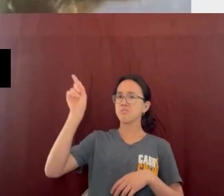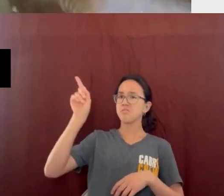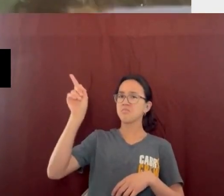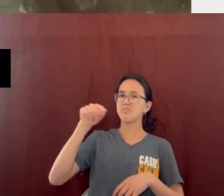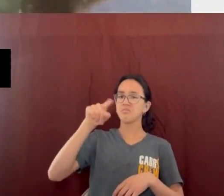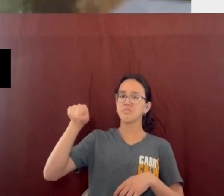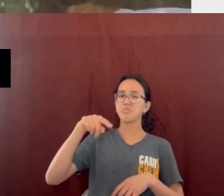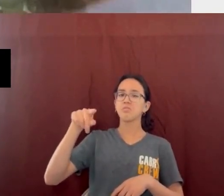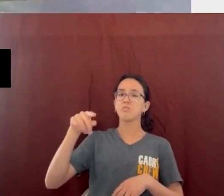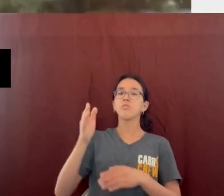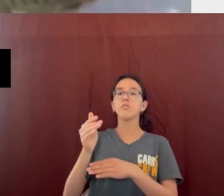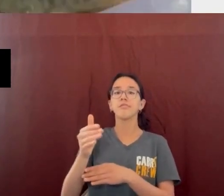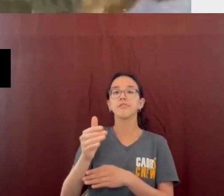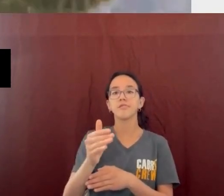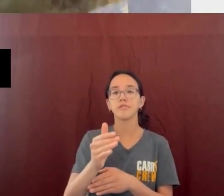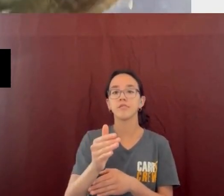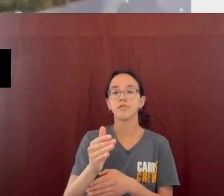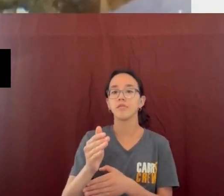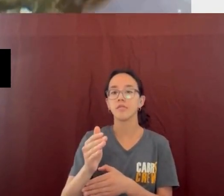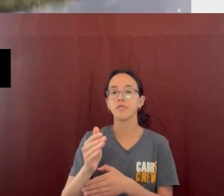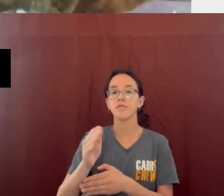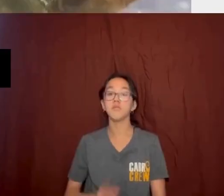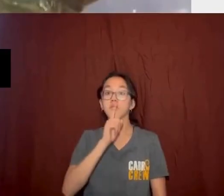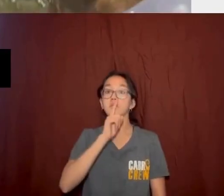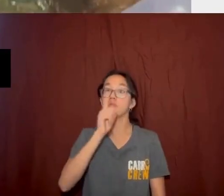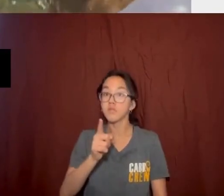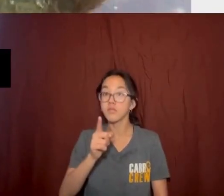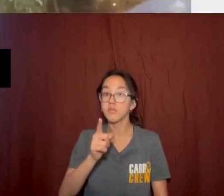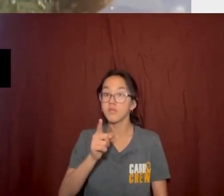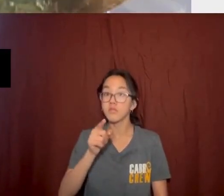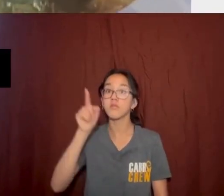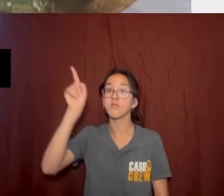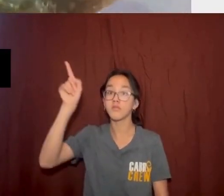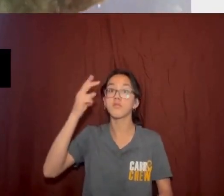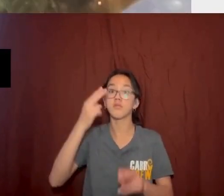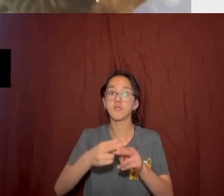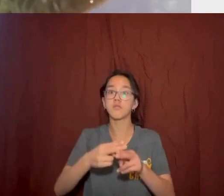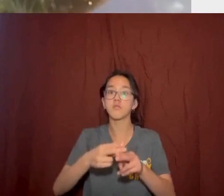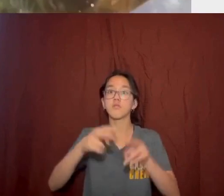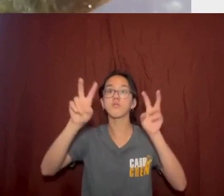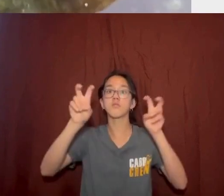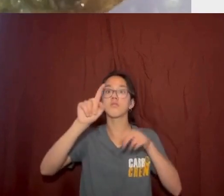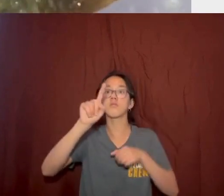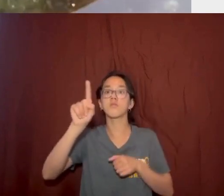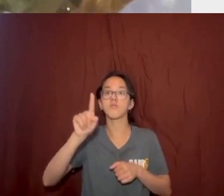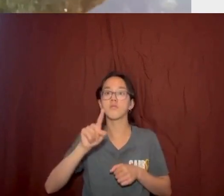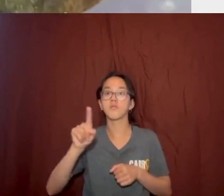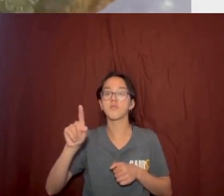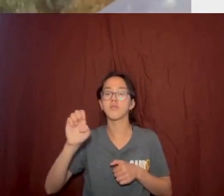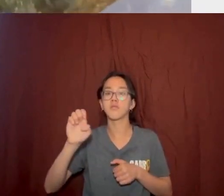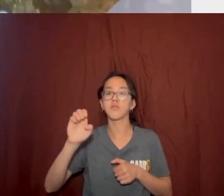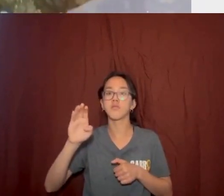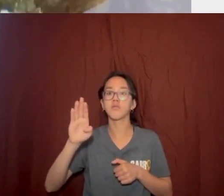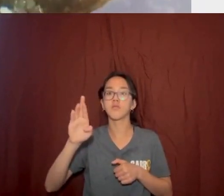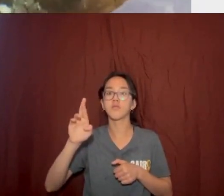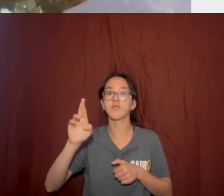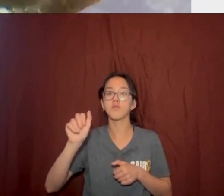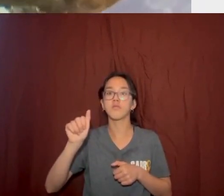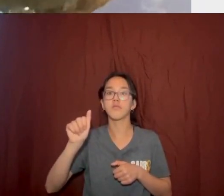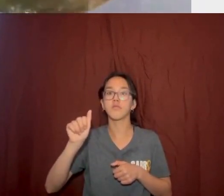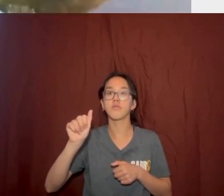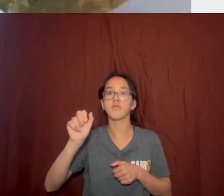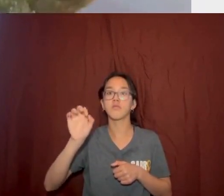What are these? They're fish. Actually, their name is